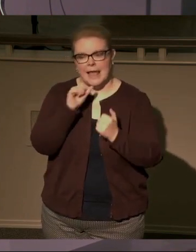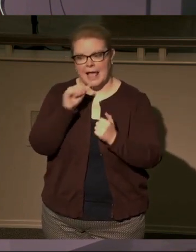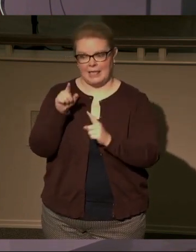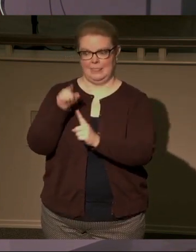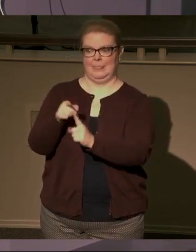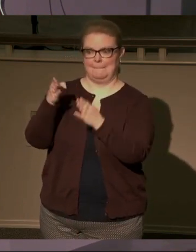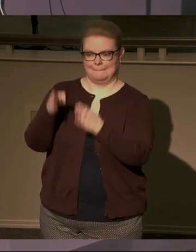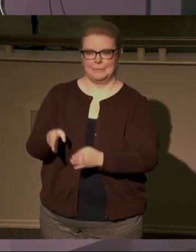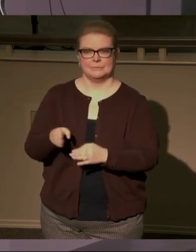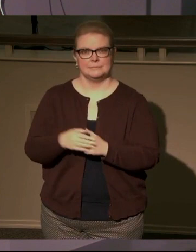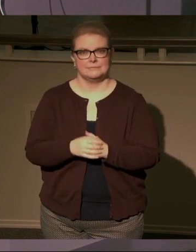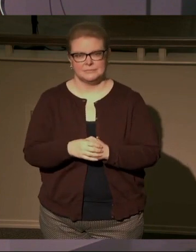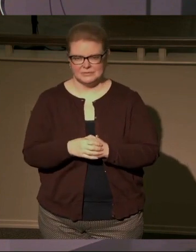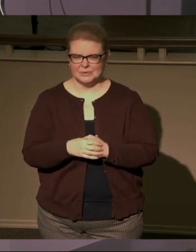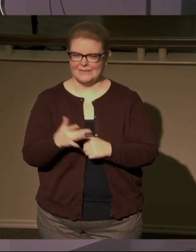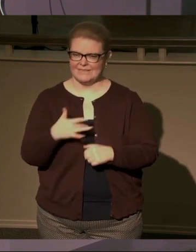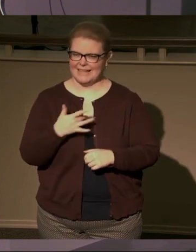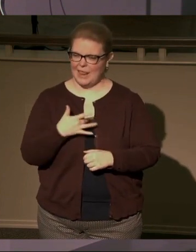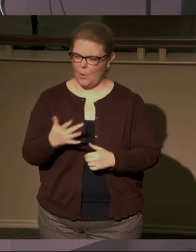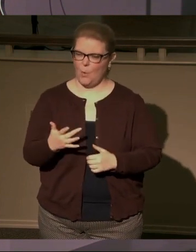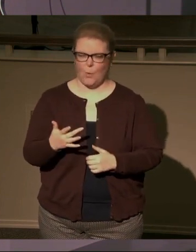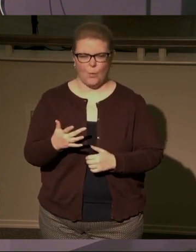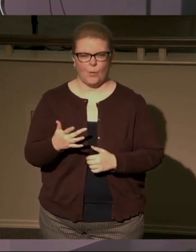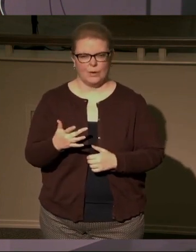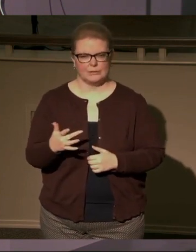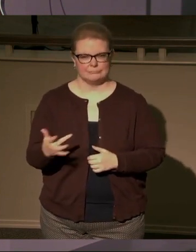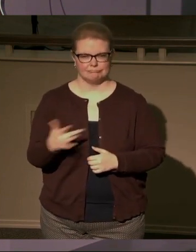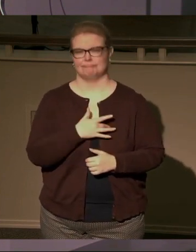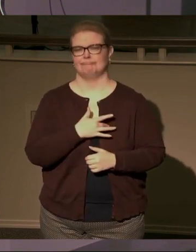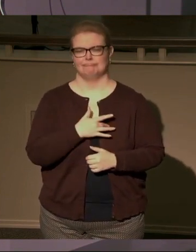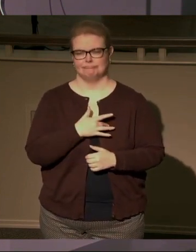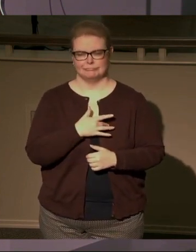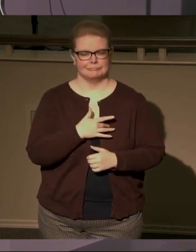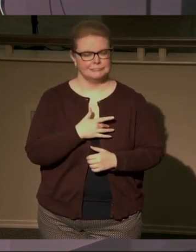know, that takes a punch at your ego a little bit.